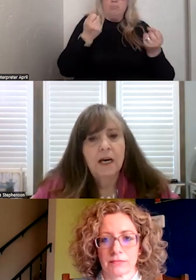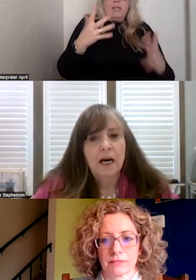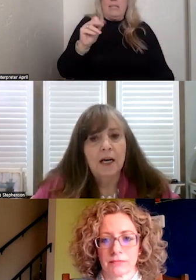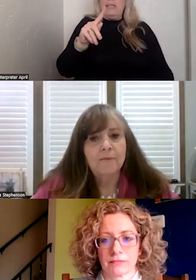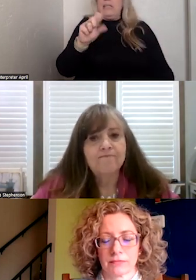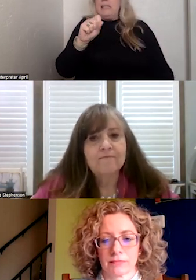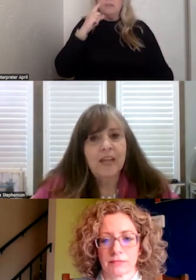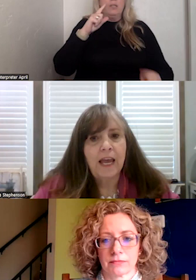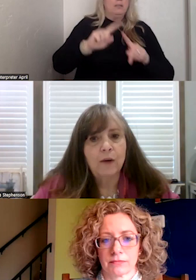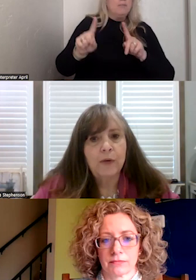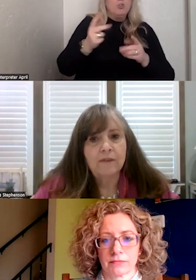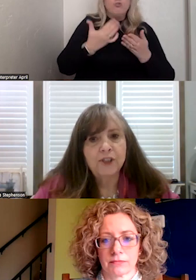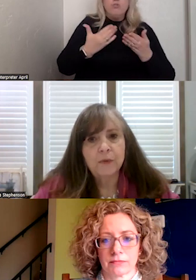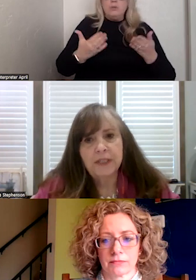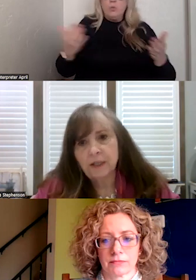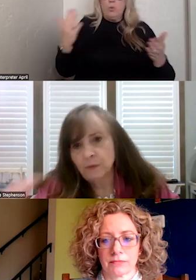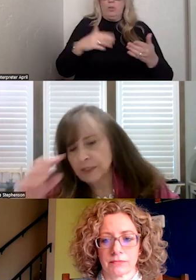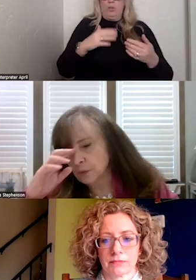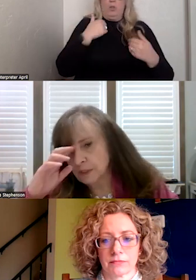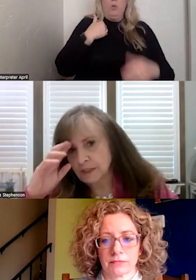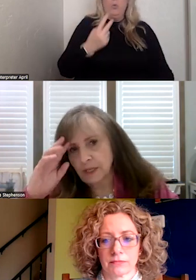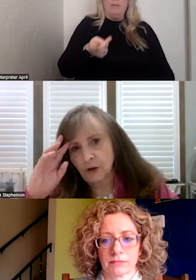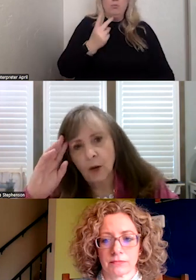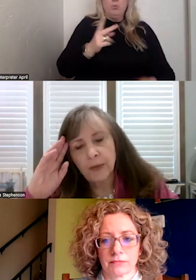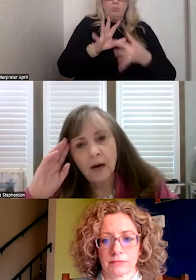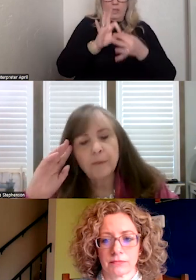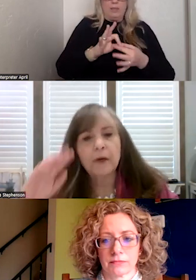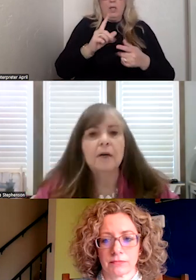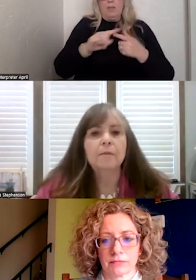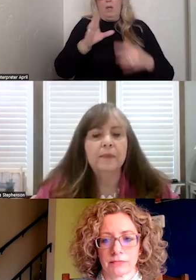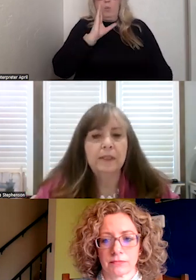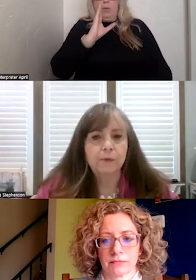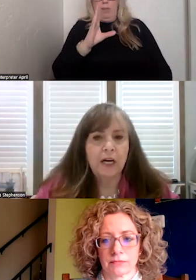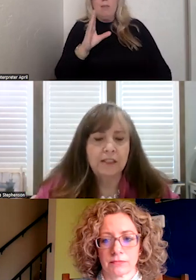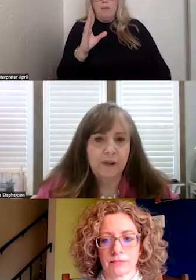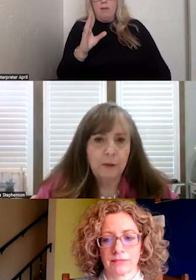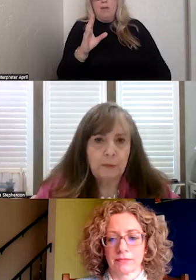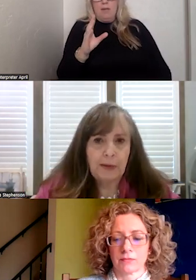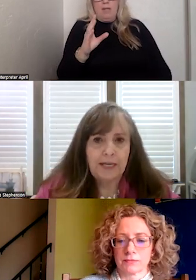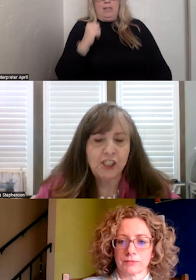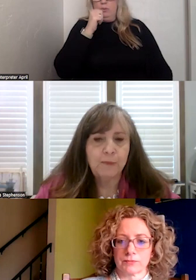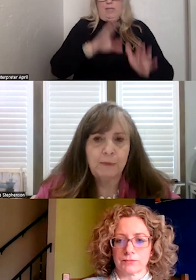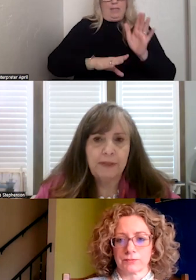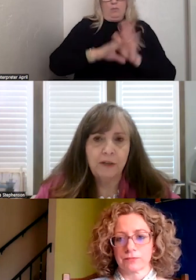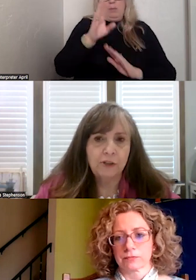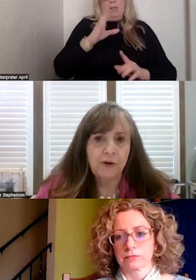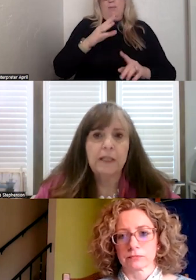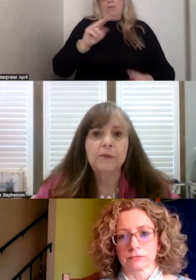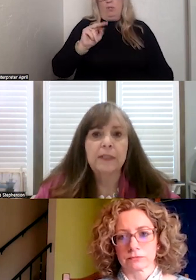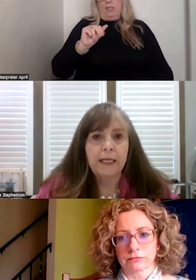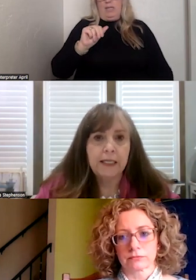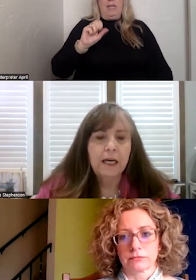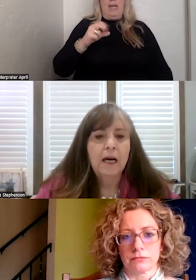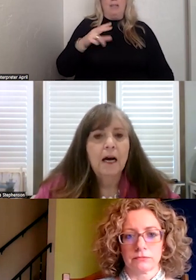resources. And we have 2 related resources that are coming up. These were not developed by NASHBA, but they are